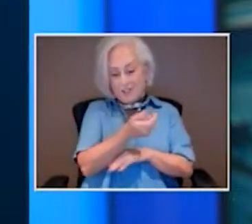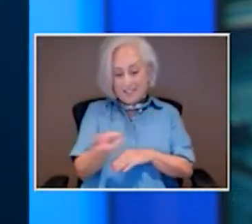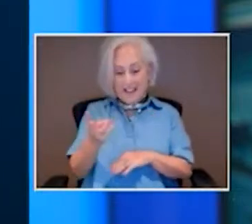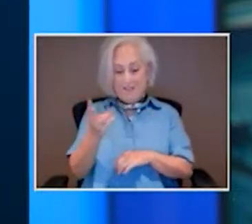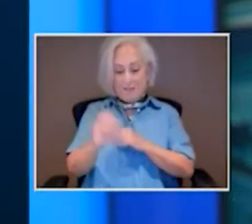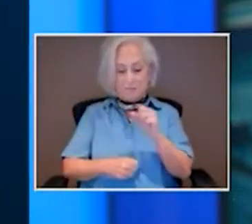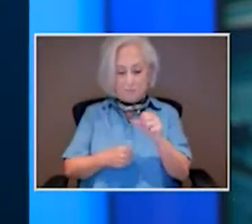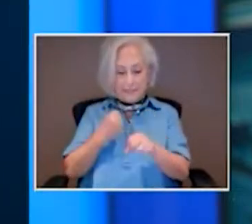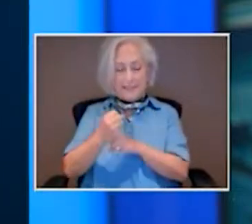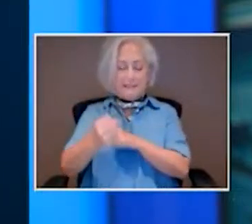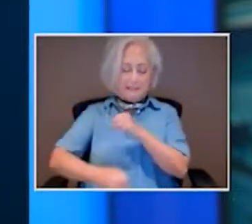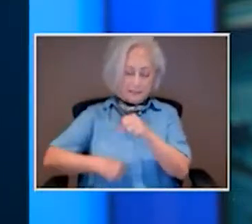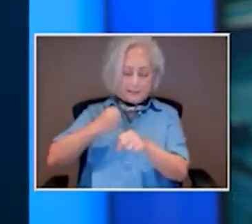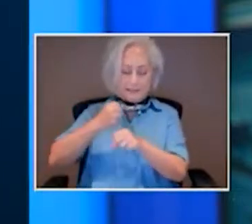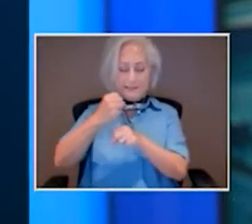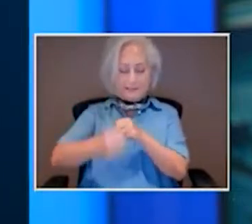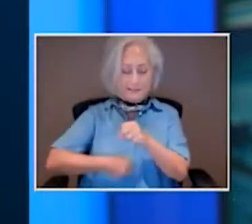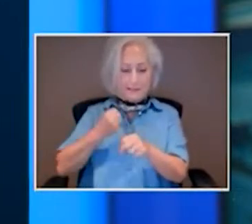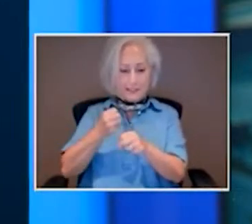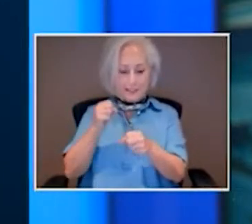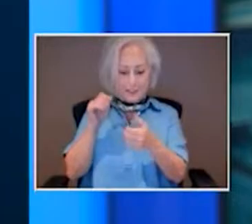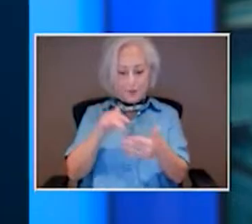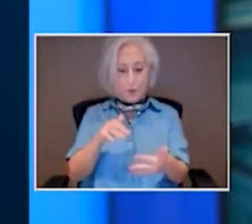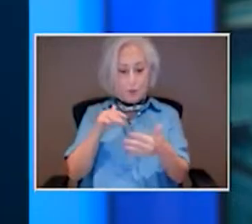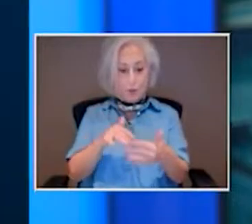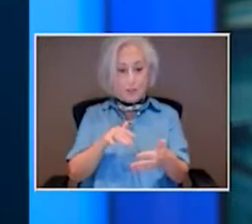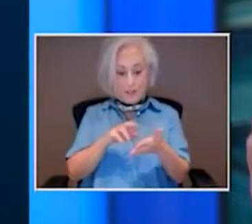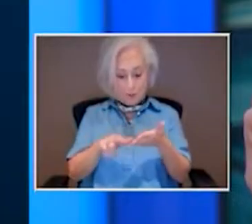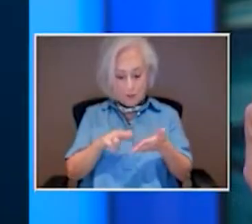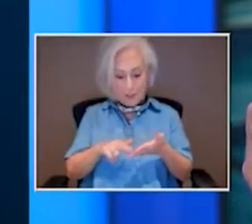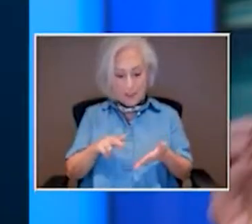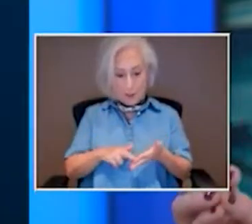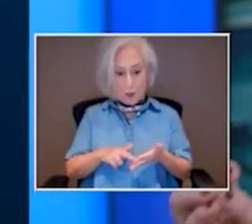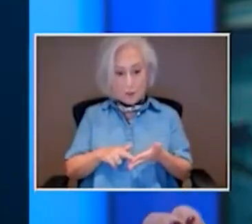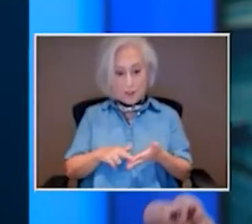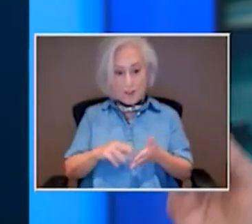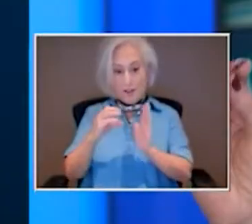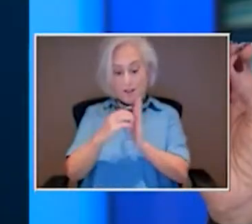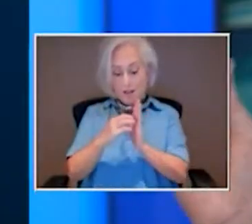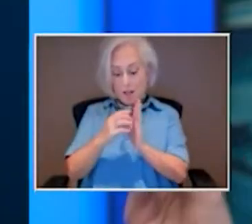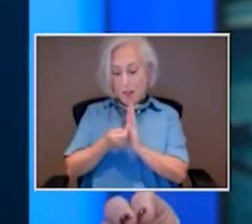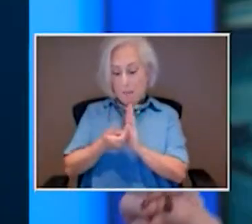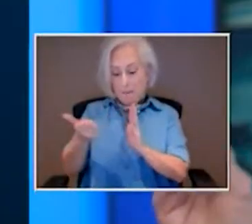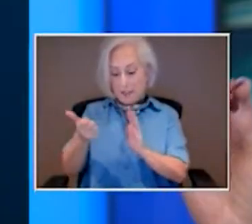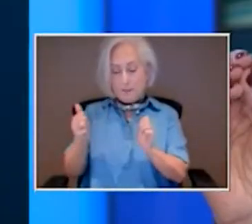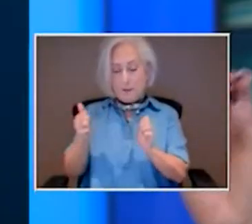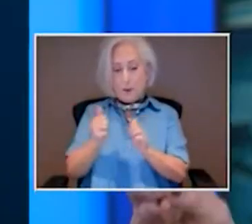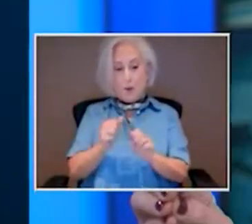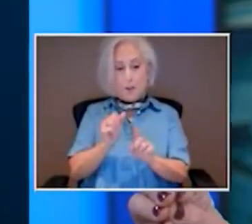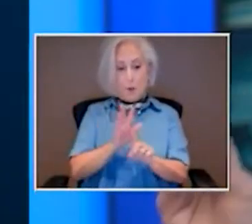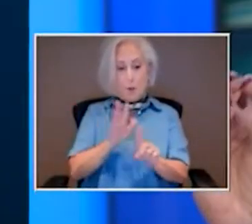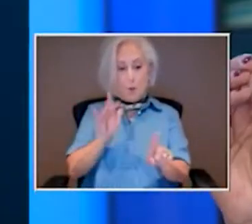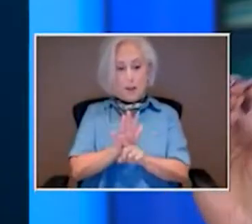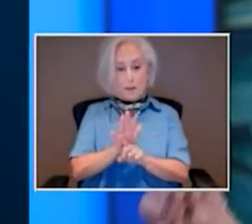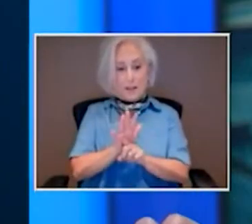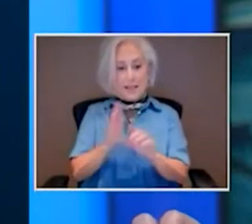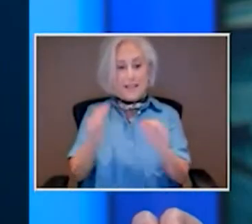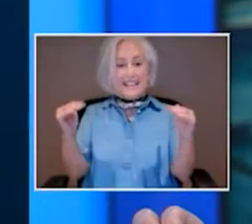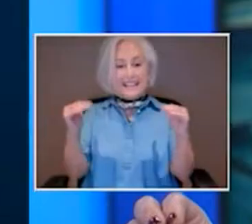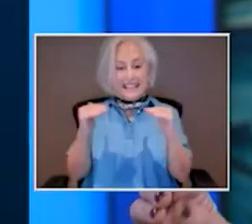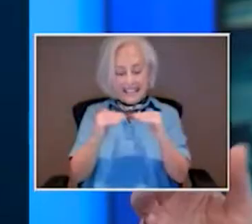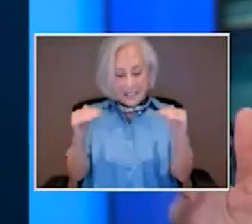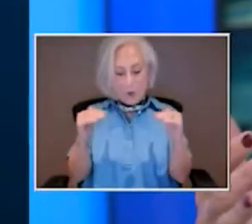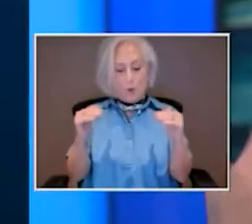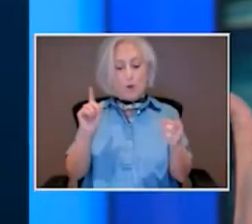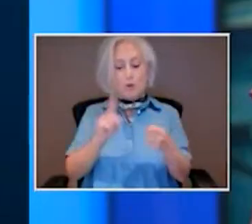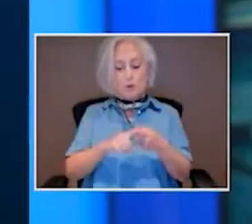research, lumpectomy, when combined with radiation, is completely equal in survival, risk of recurrence to a